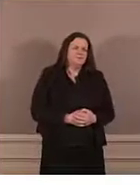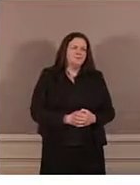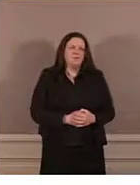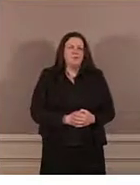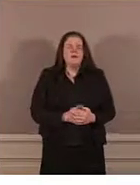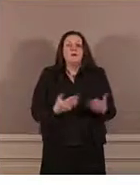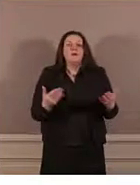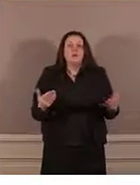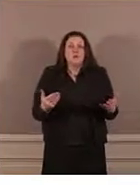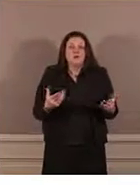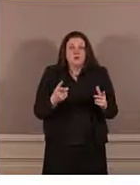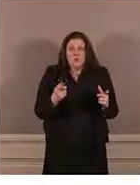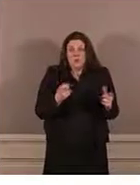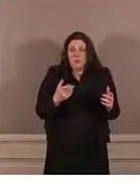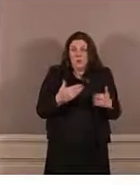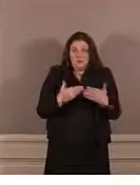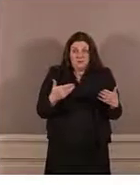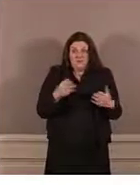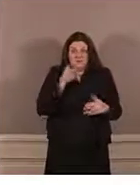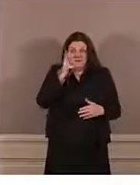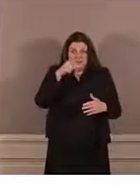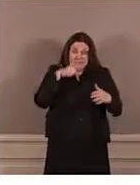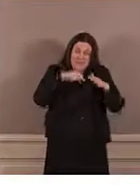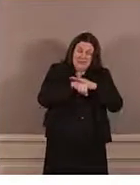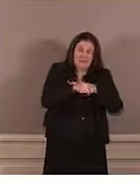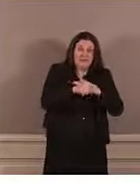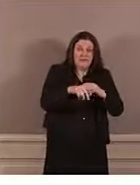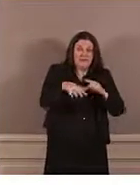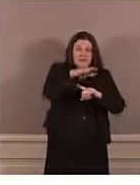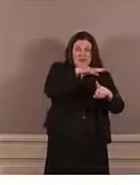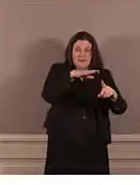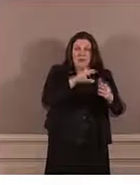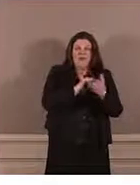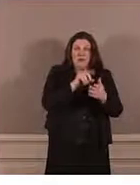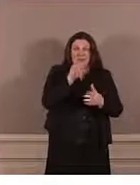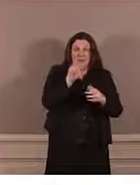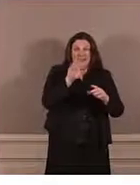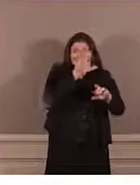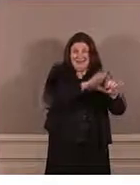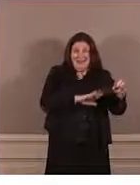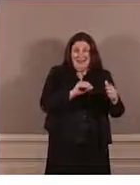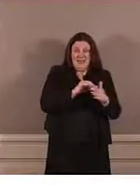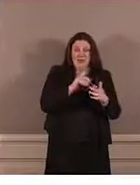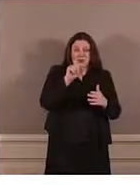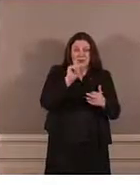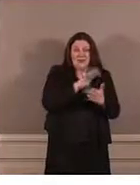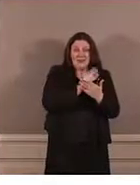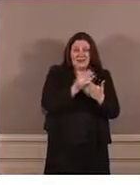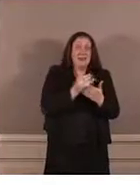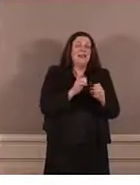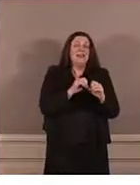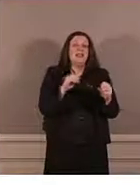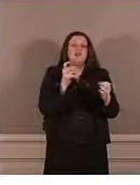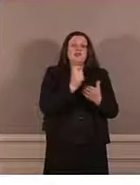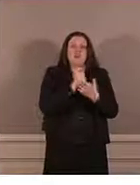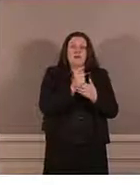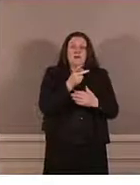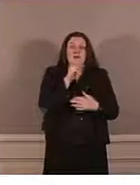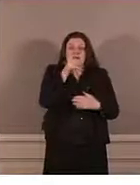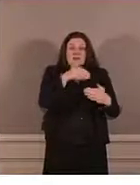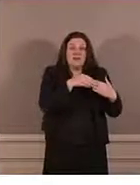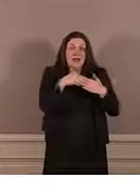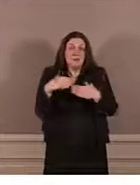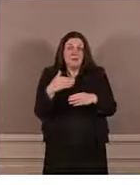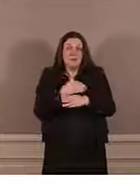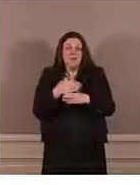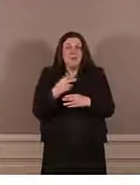So in terms of site visits, we did 20 site visits in total in 2019, and each visit was led by our